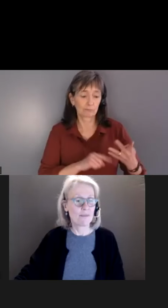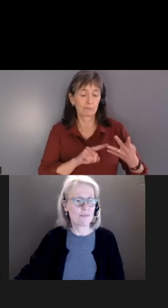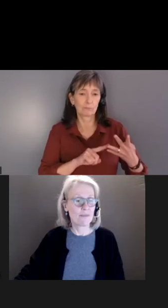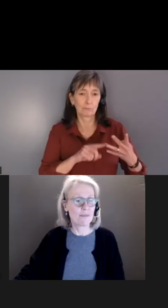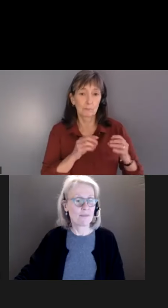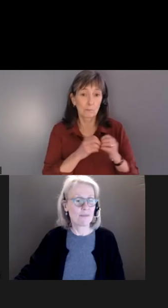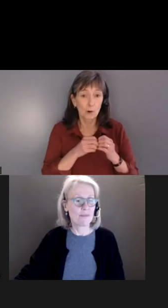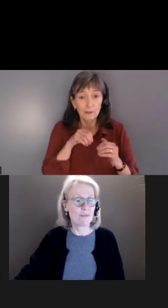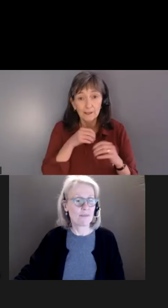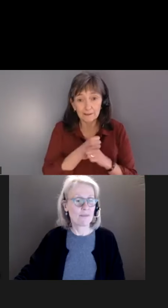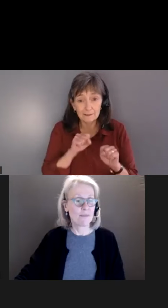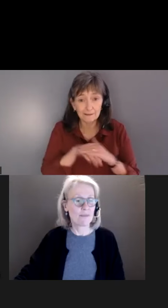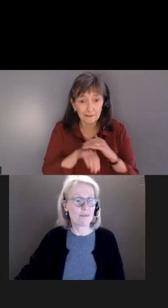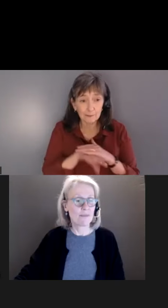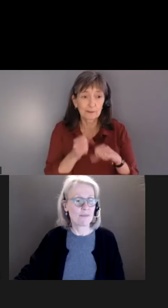living environments.